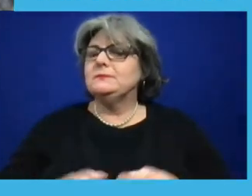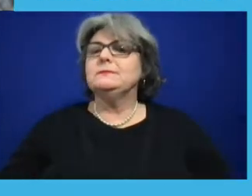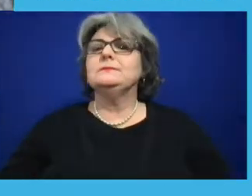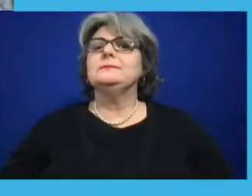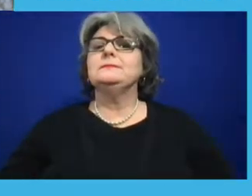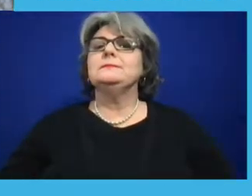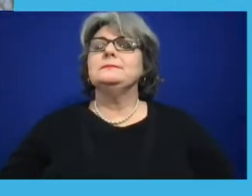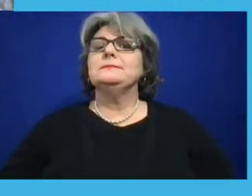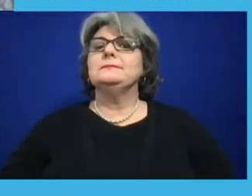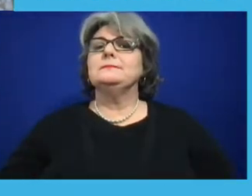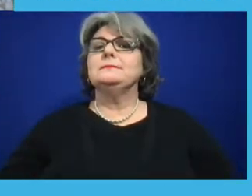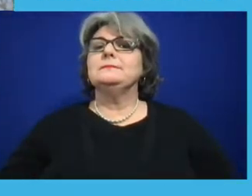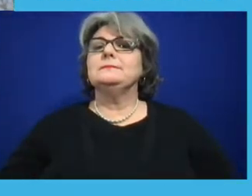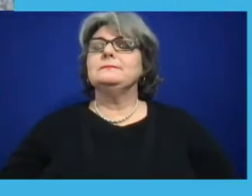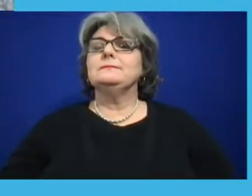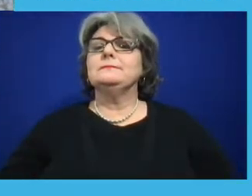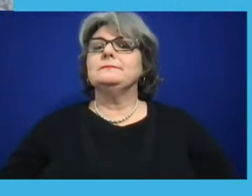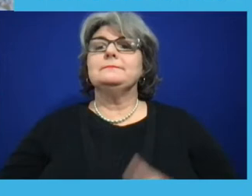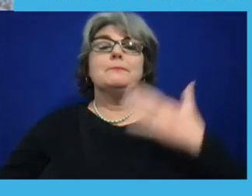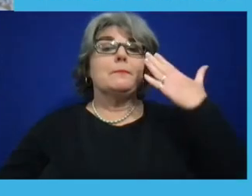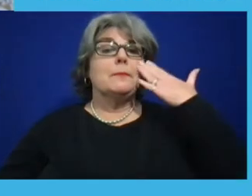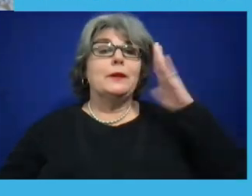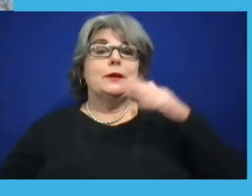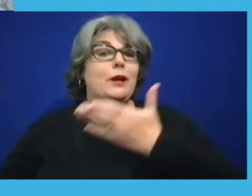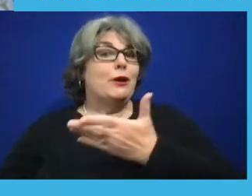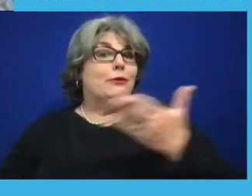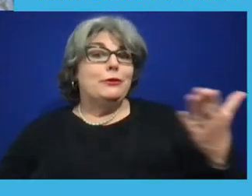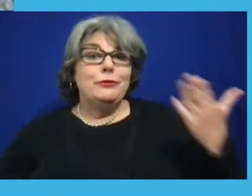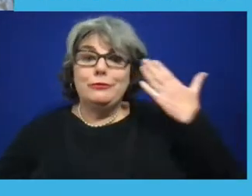amazed at all that has happened.